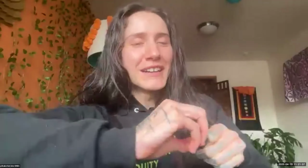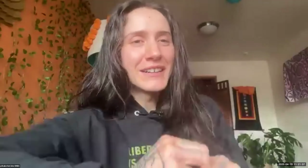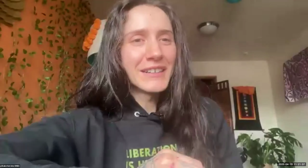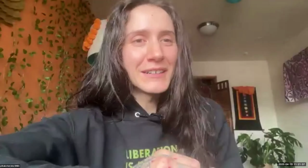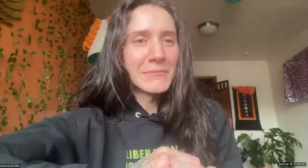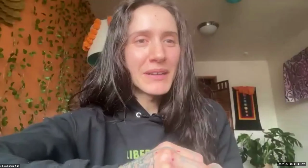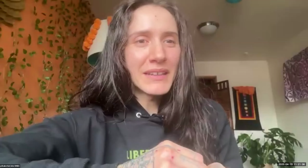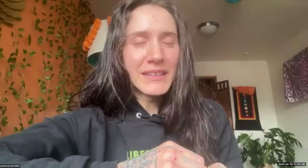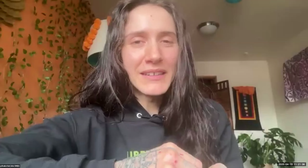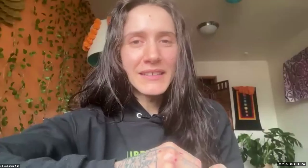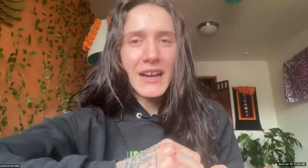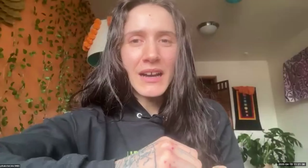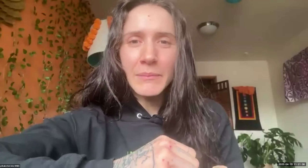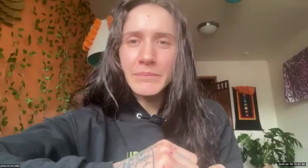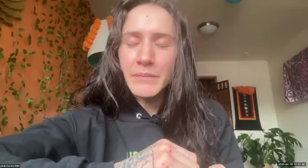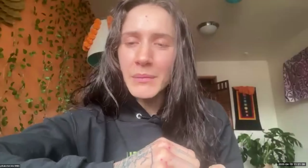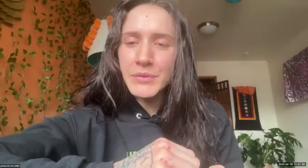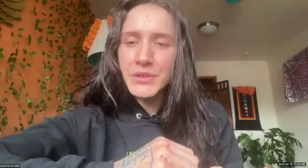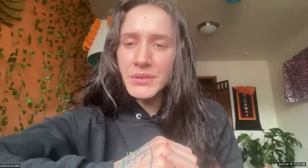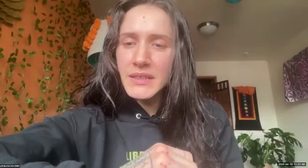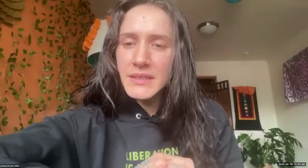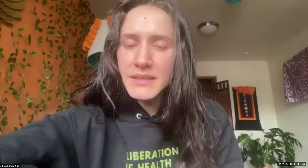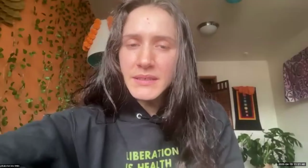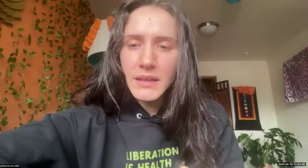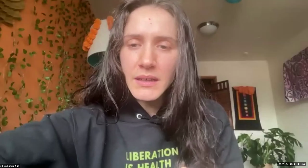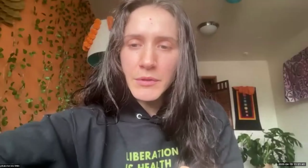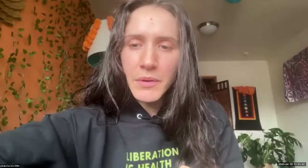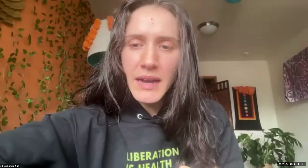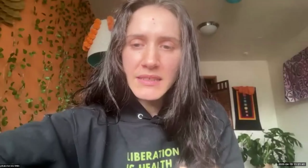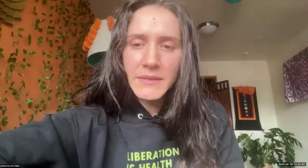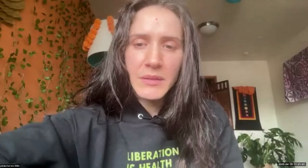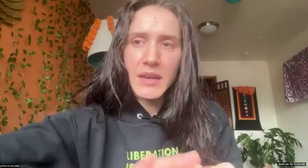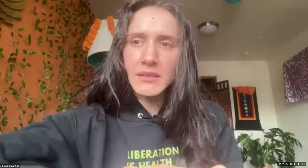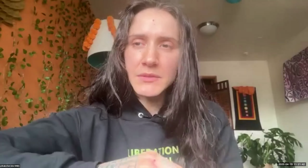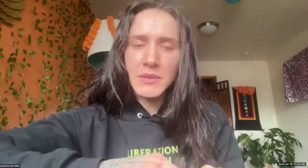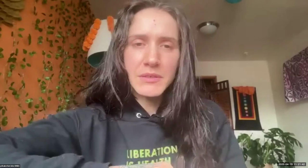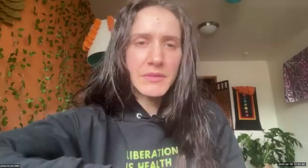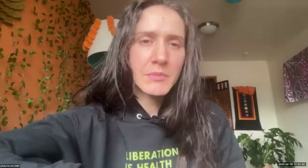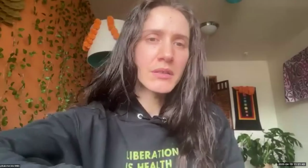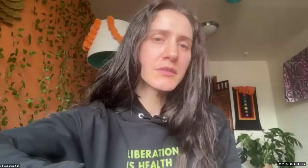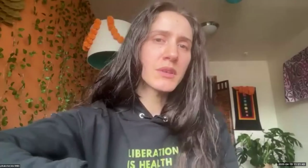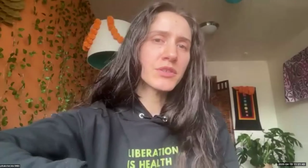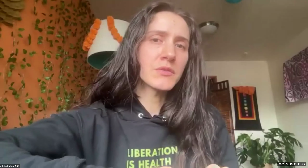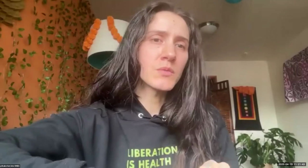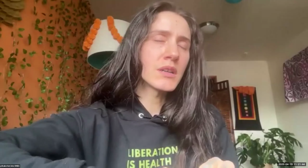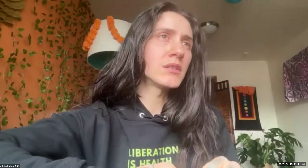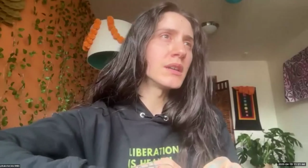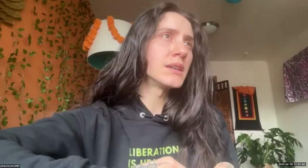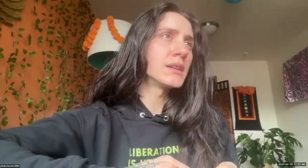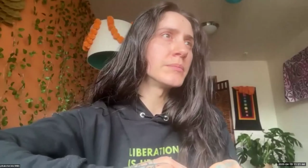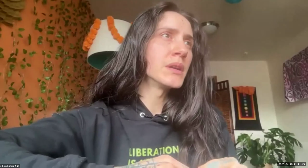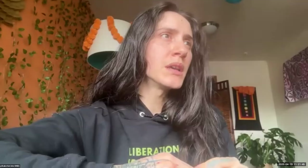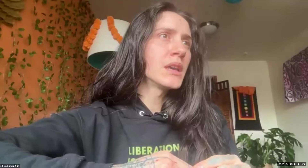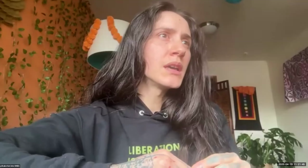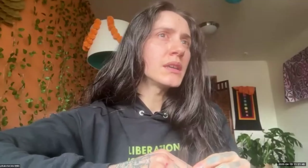consider. And I'm curious, before I ask if any panelists want to respond to this question as